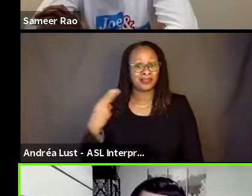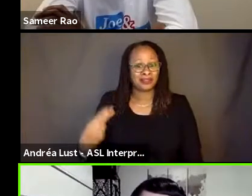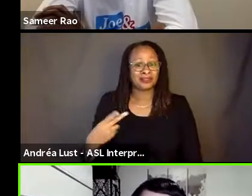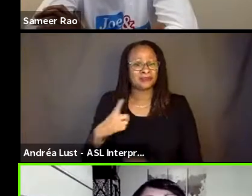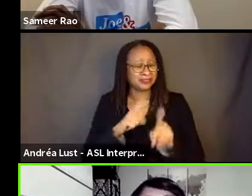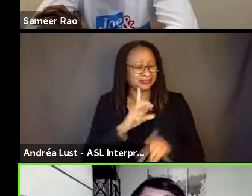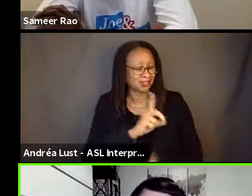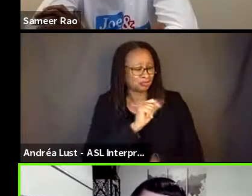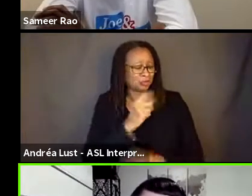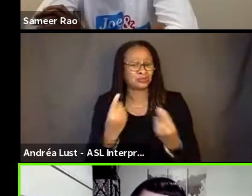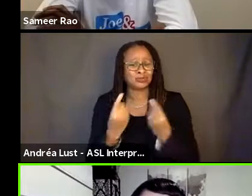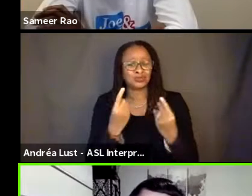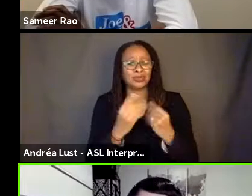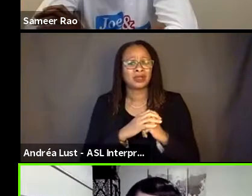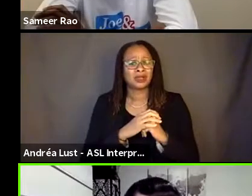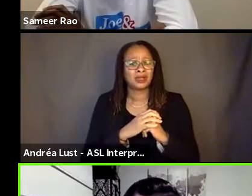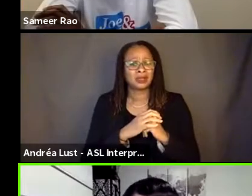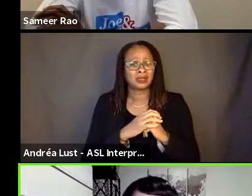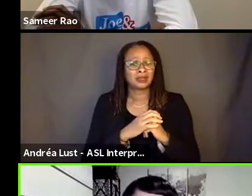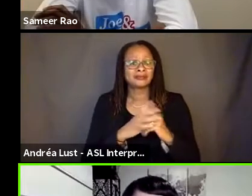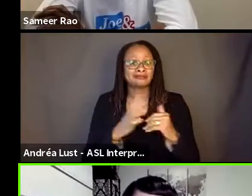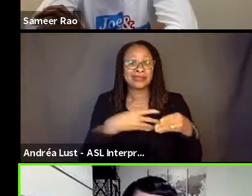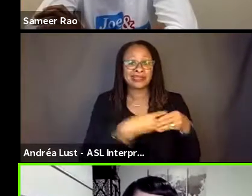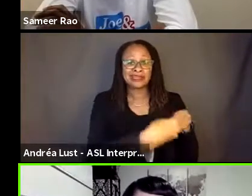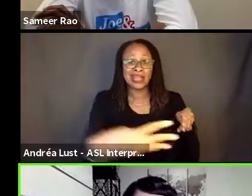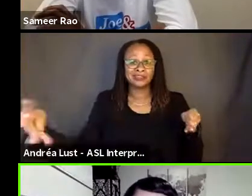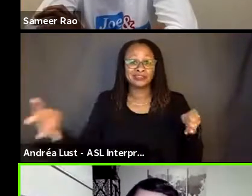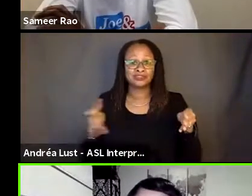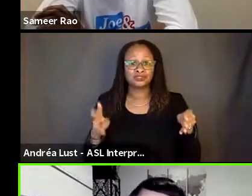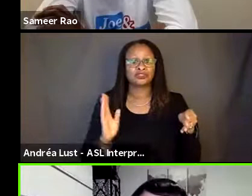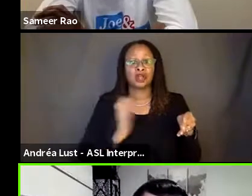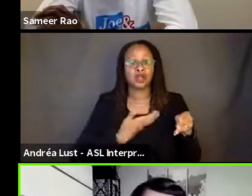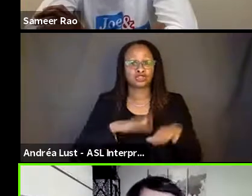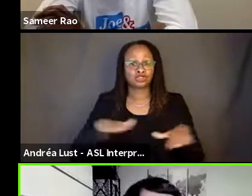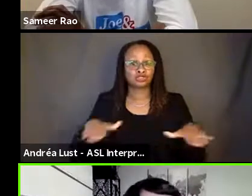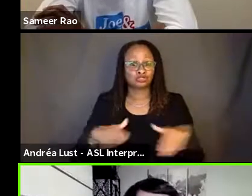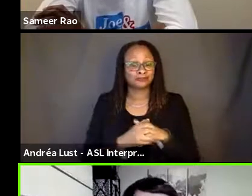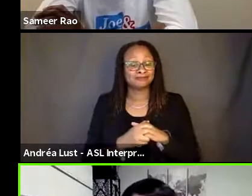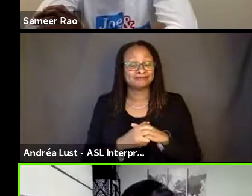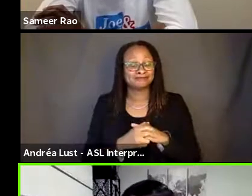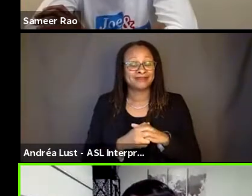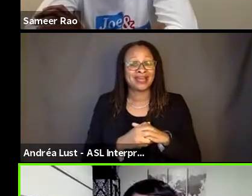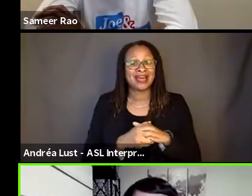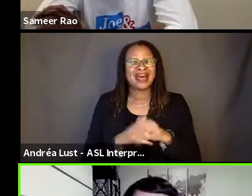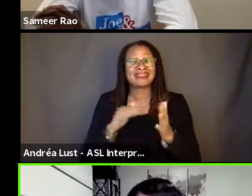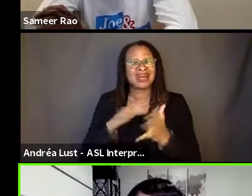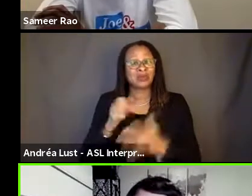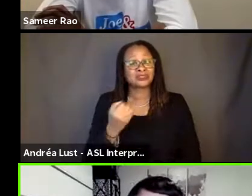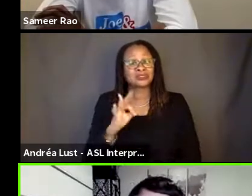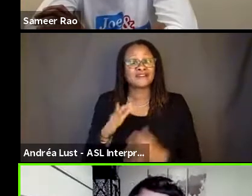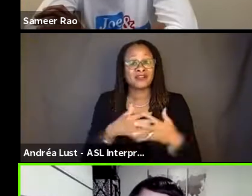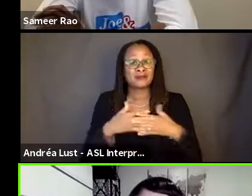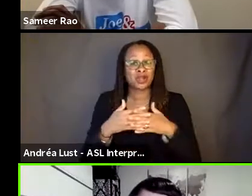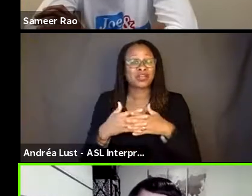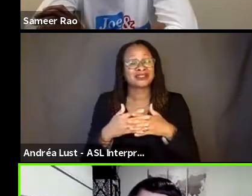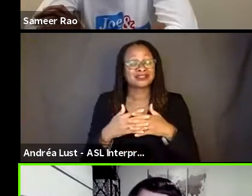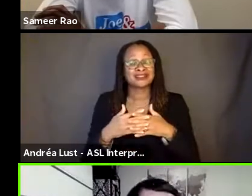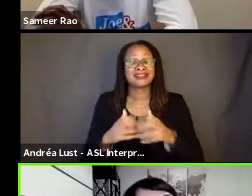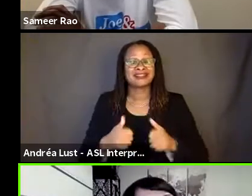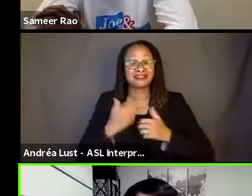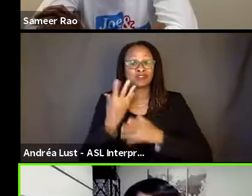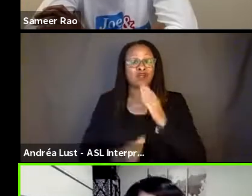do? He puts them in cages. Thousands of Americans' lives were lost in Hurricane